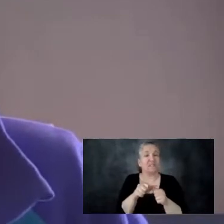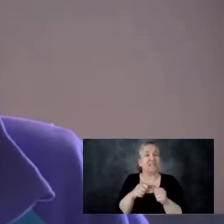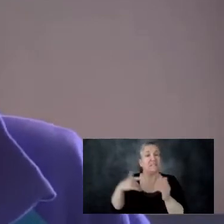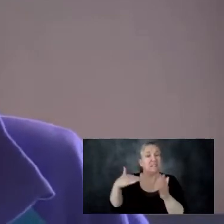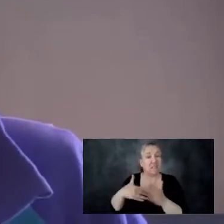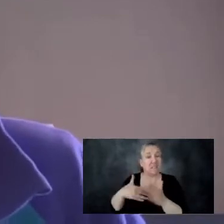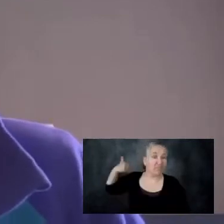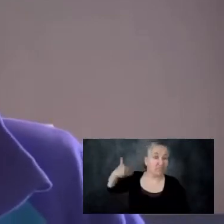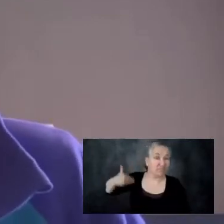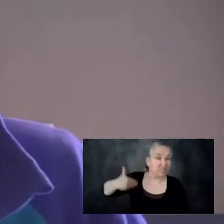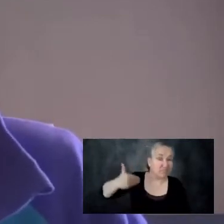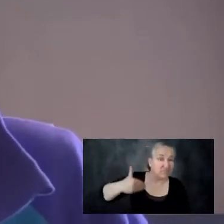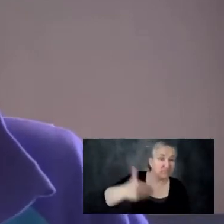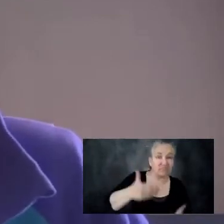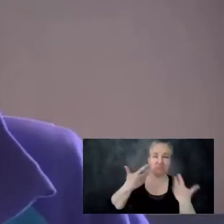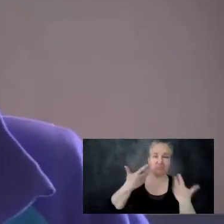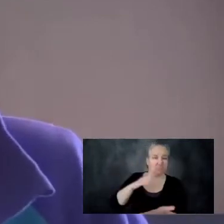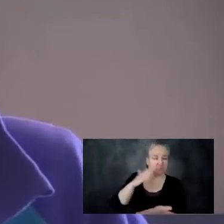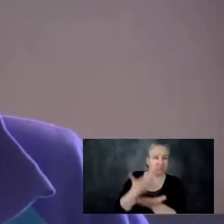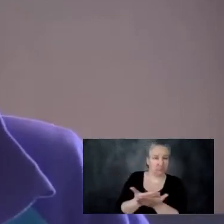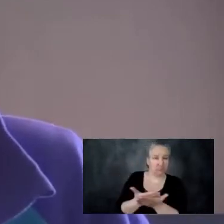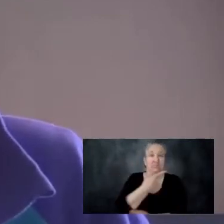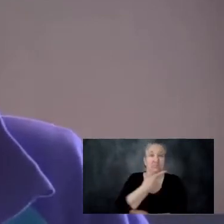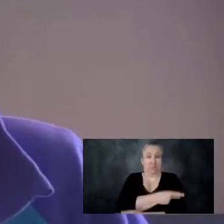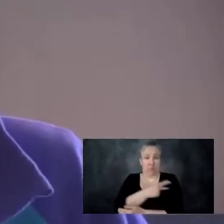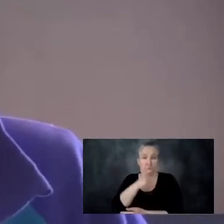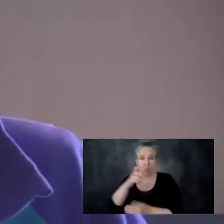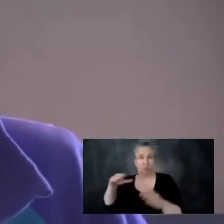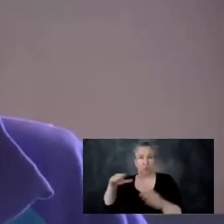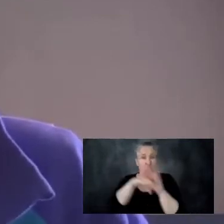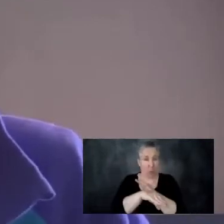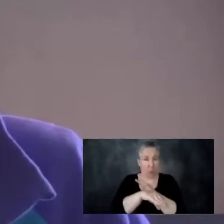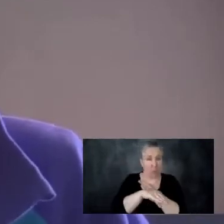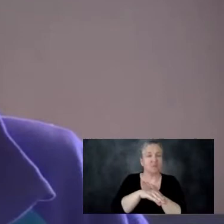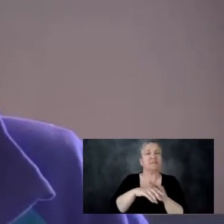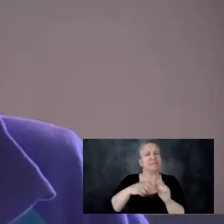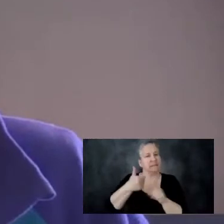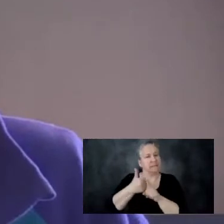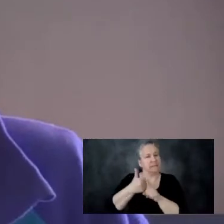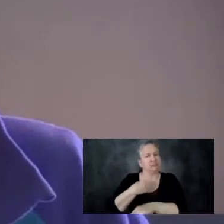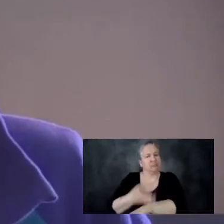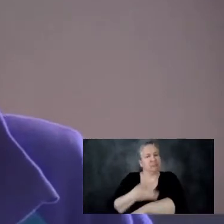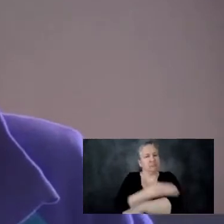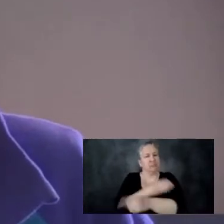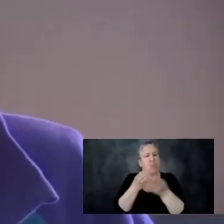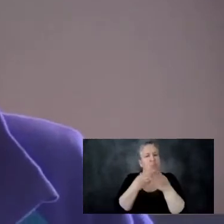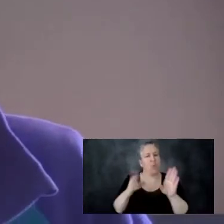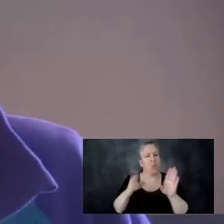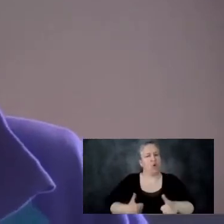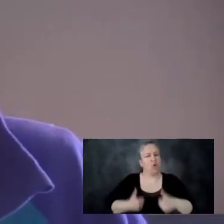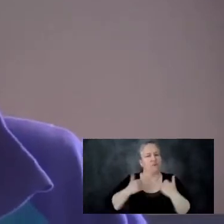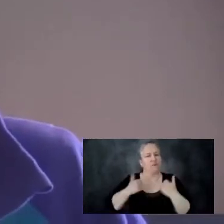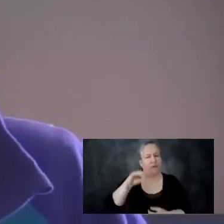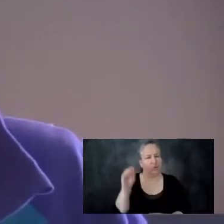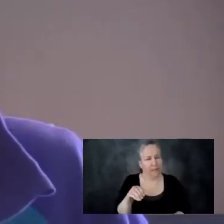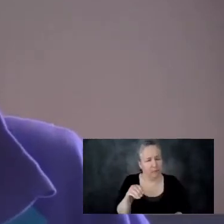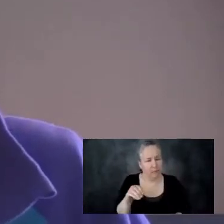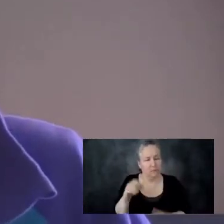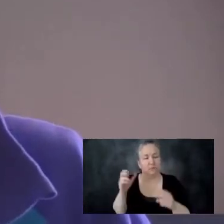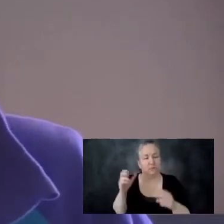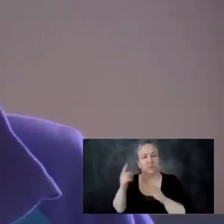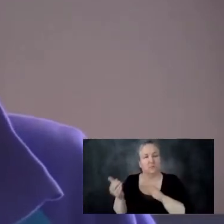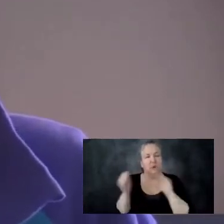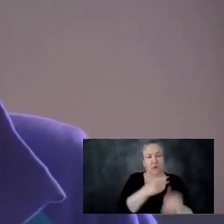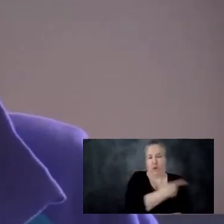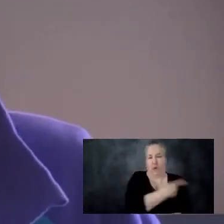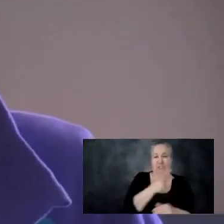study has shown that patients enrolling in clinical trials have an improvement in their overall survival compared to patients